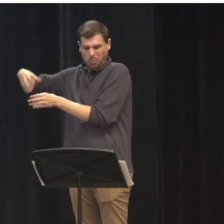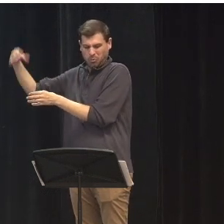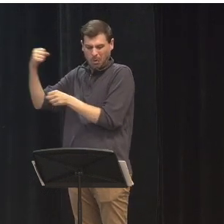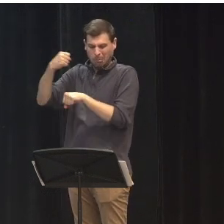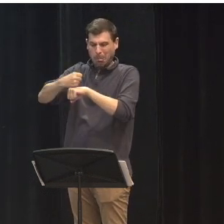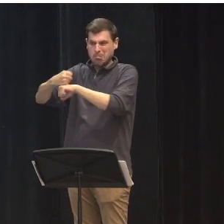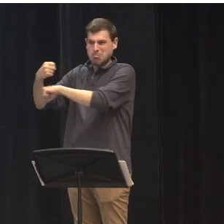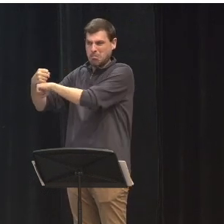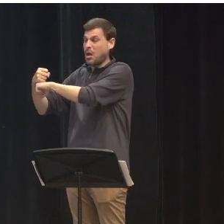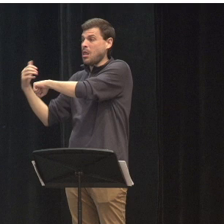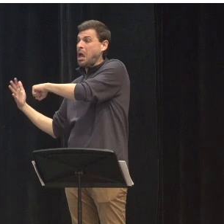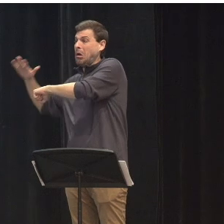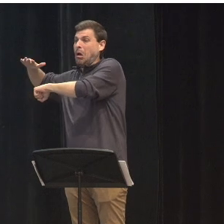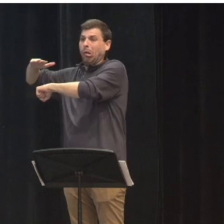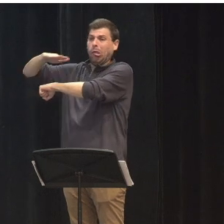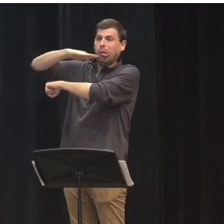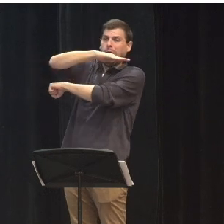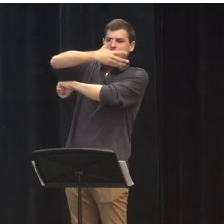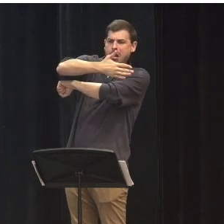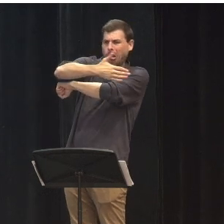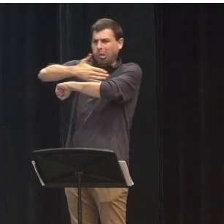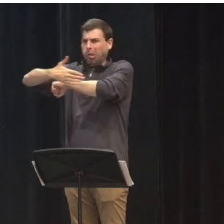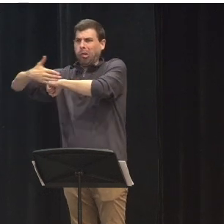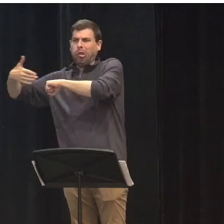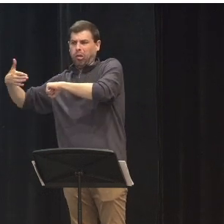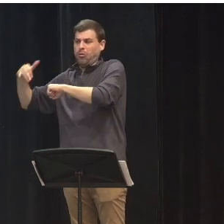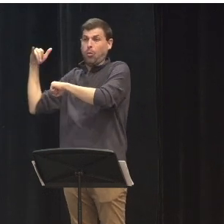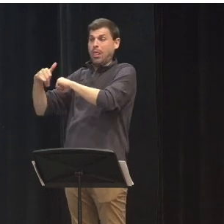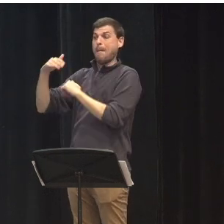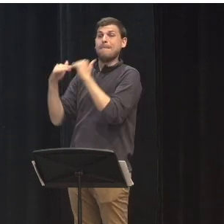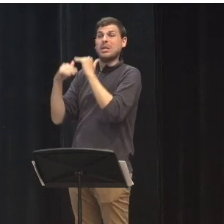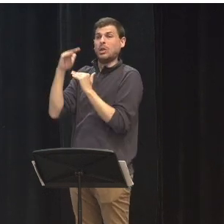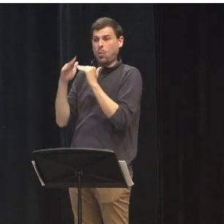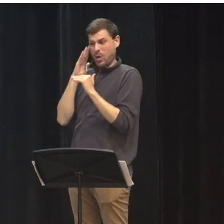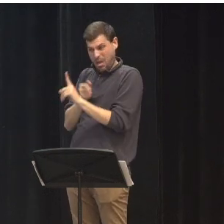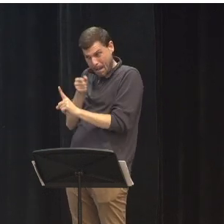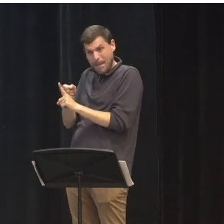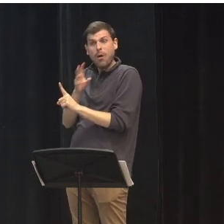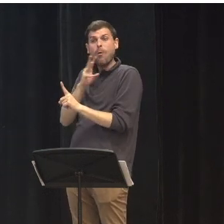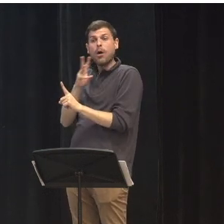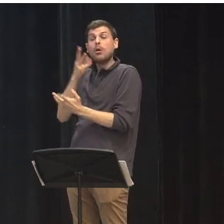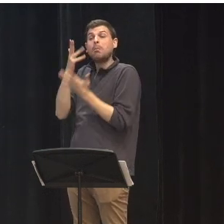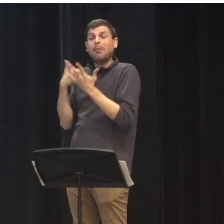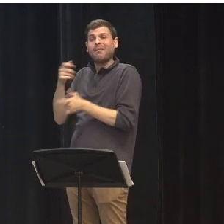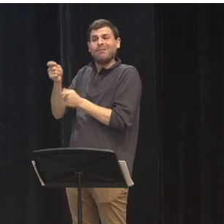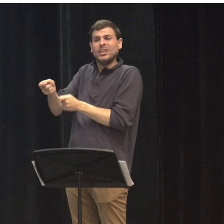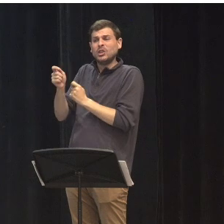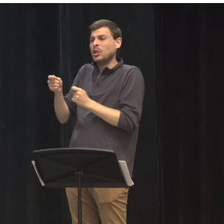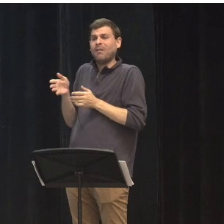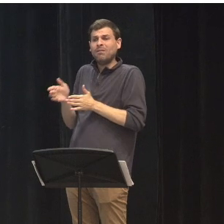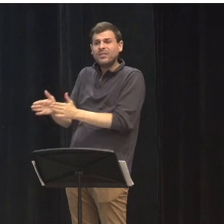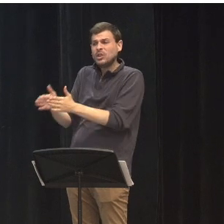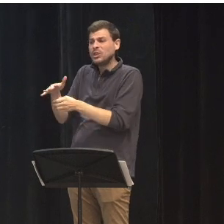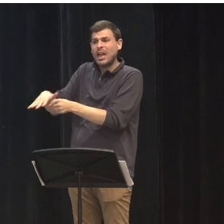to support the flood barrier system. So we looked at the effects of the piles on the water and the fisheries and the aquatic habitat and